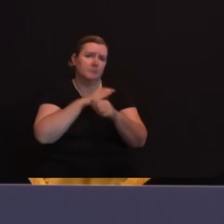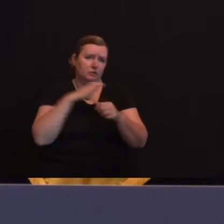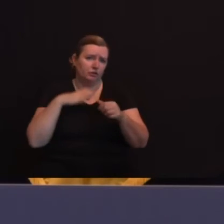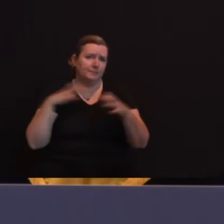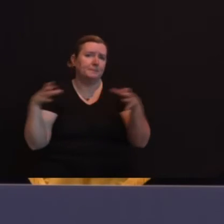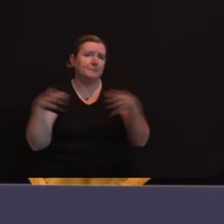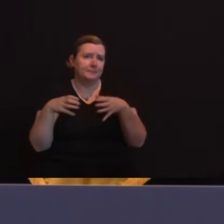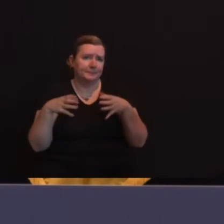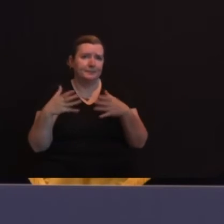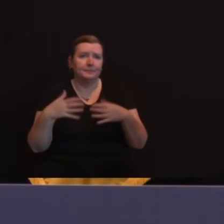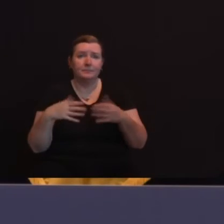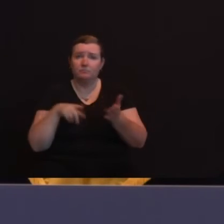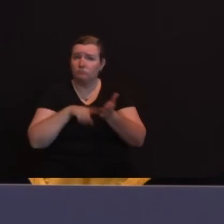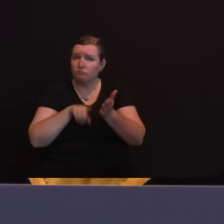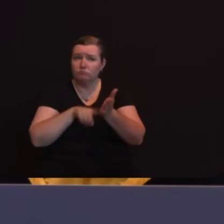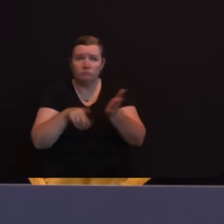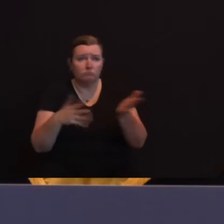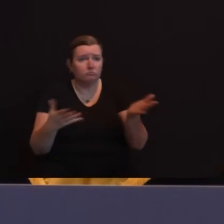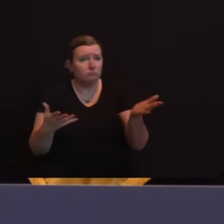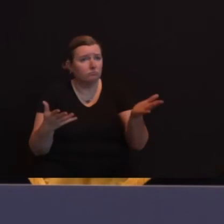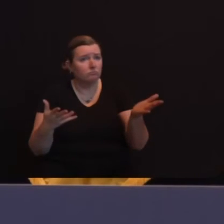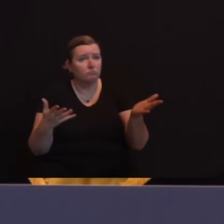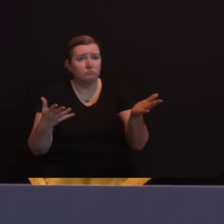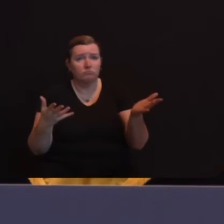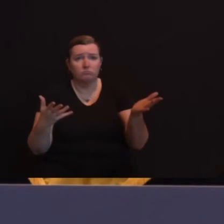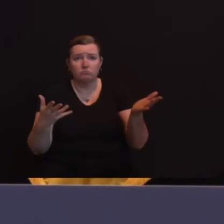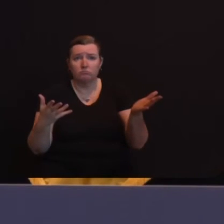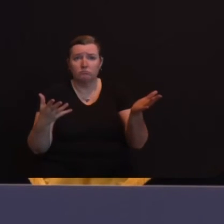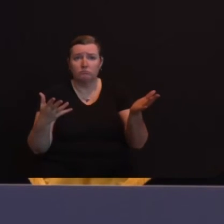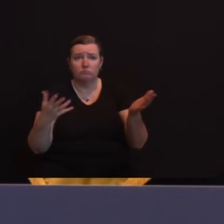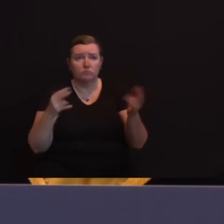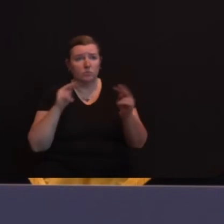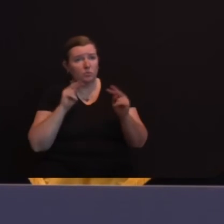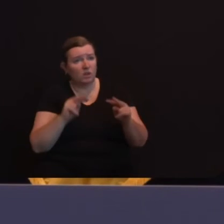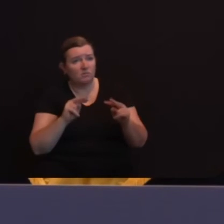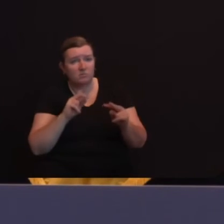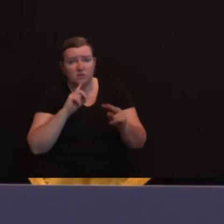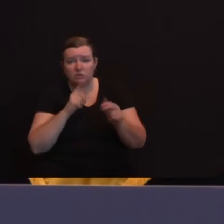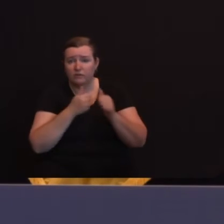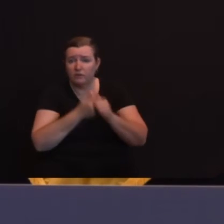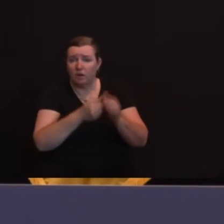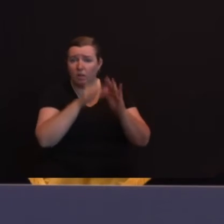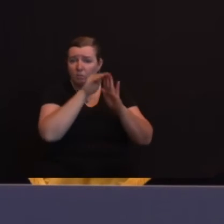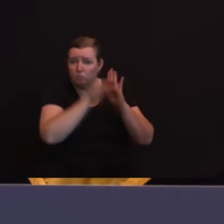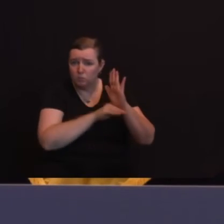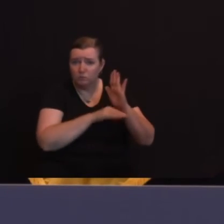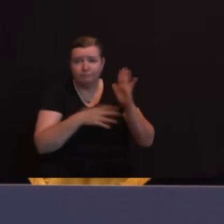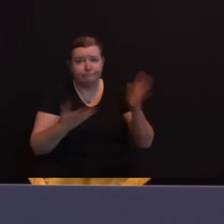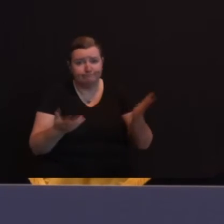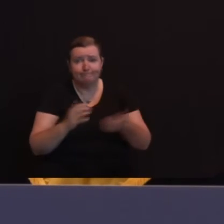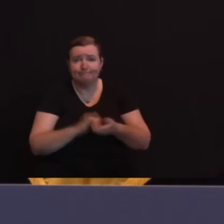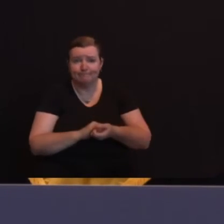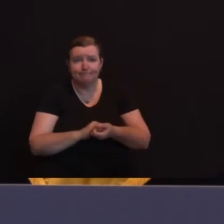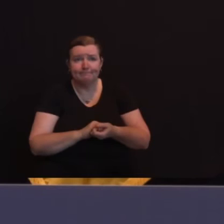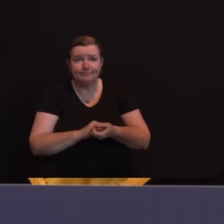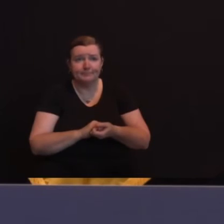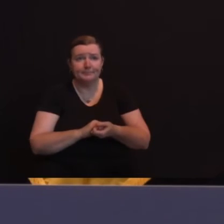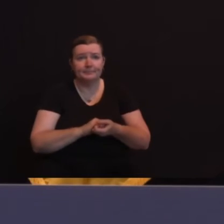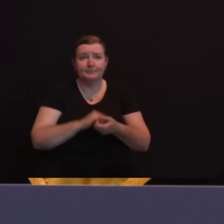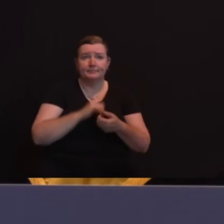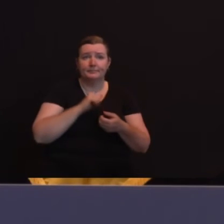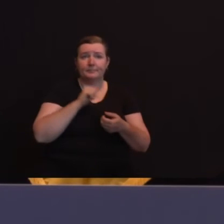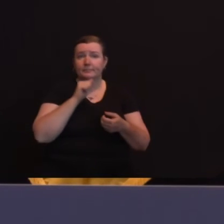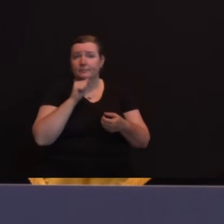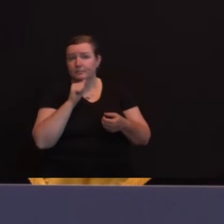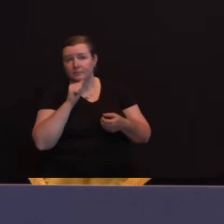contact tracing community core, but enforcement. But there's no question, behind private doors, it's harder. It is